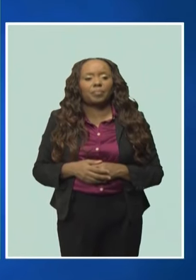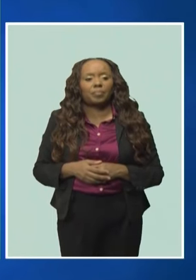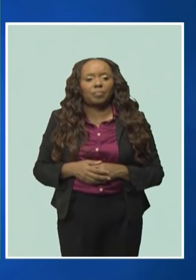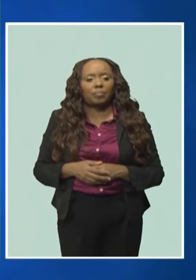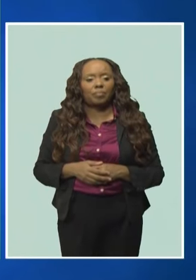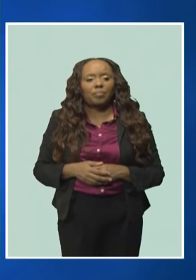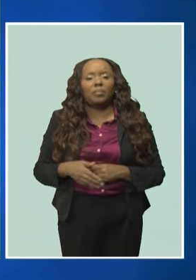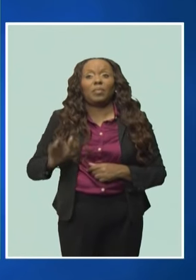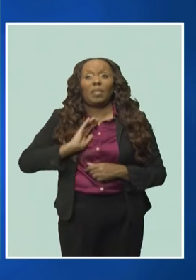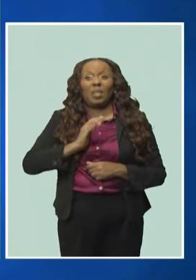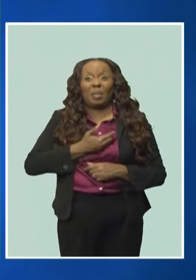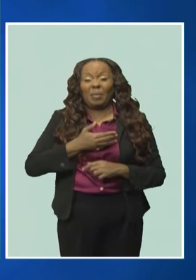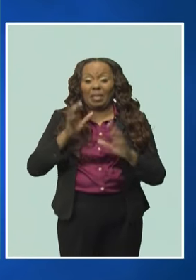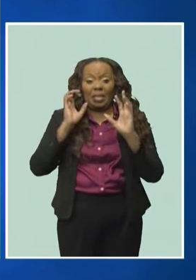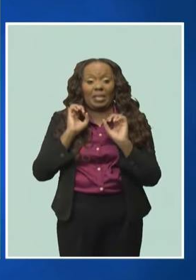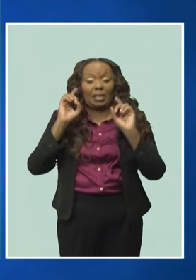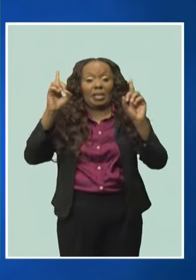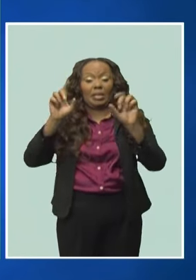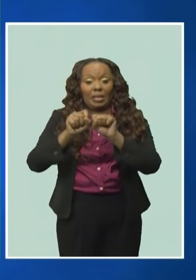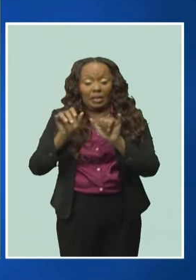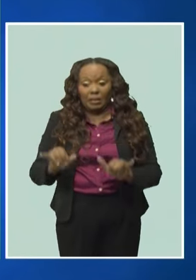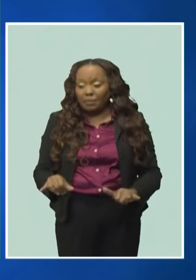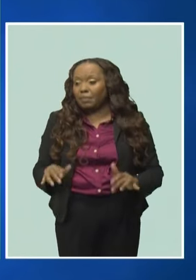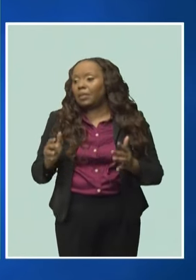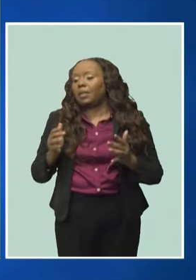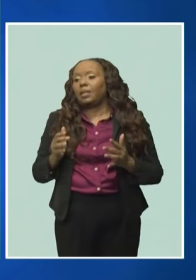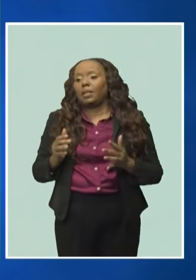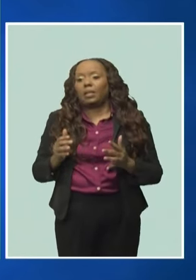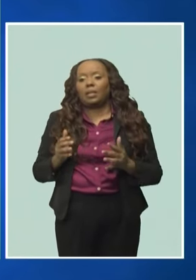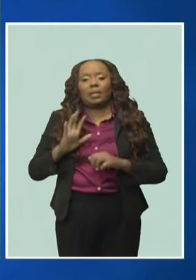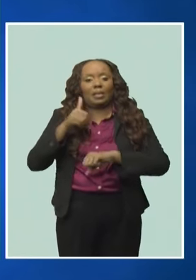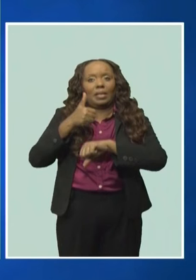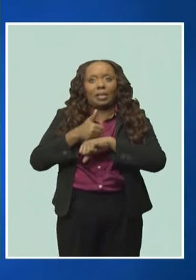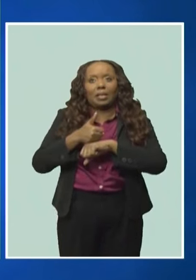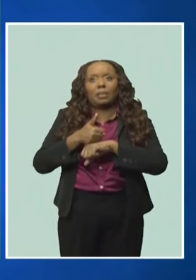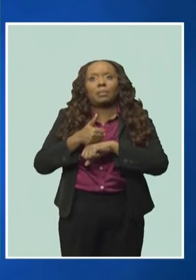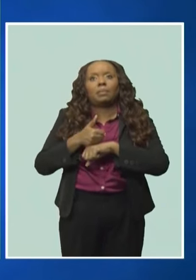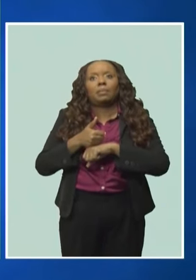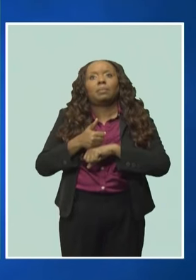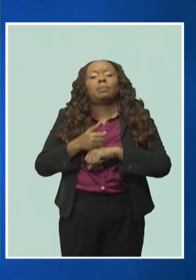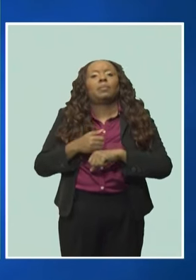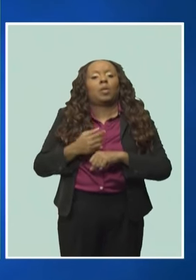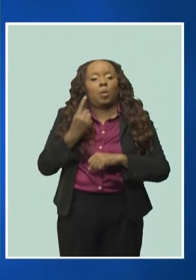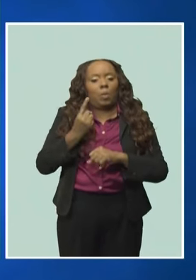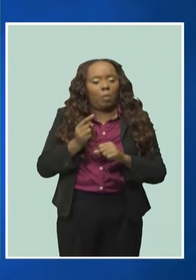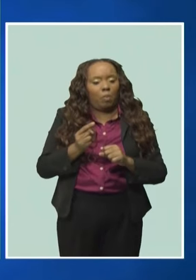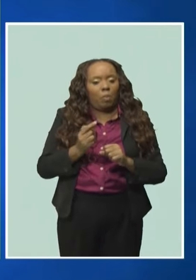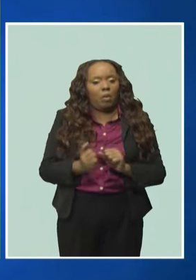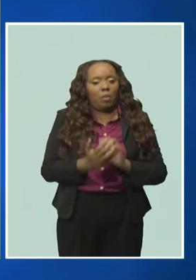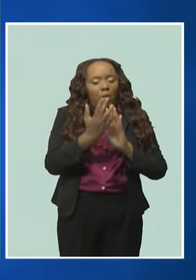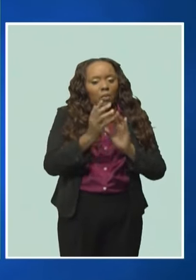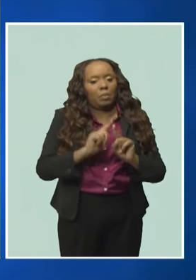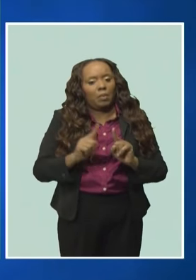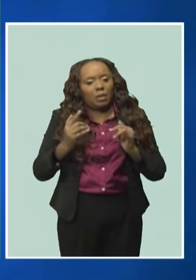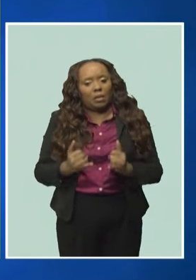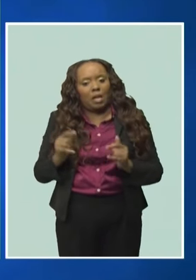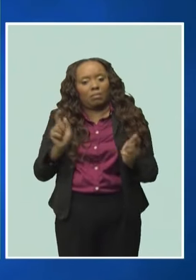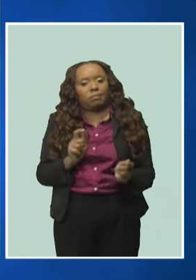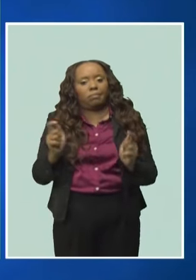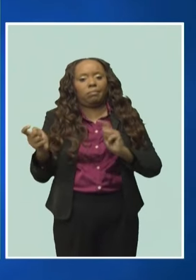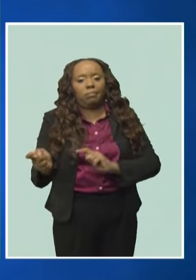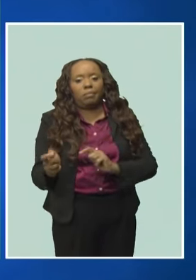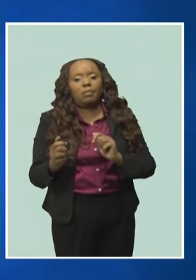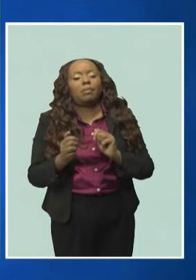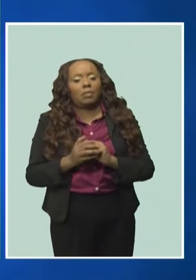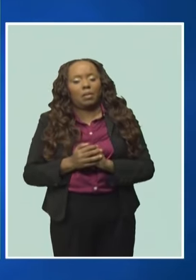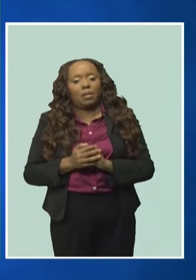our education system has been in a way, and thankfully that is changing now with this education transformation, but it